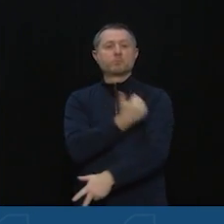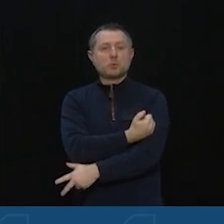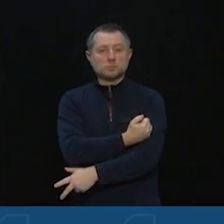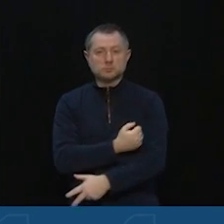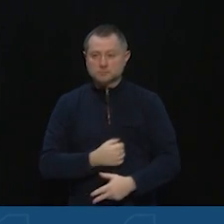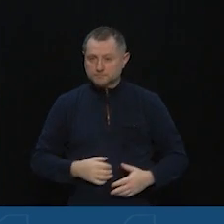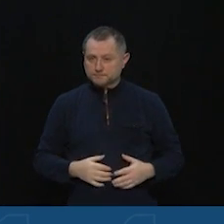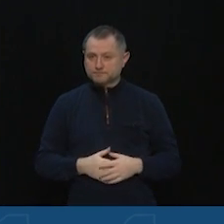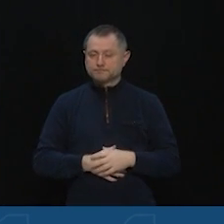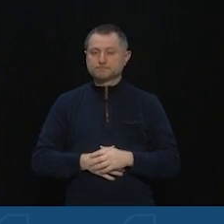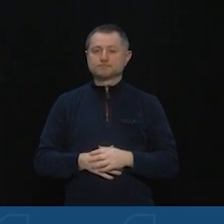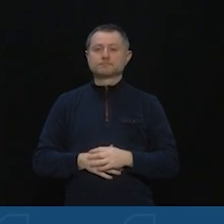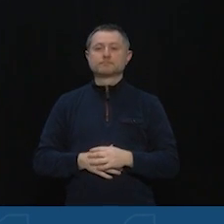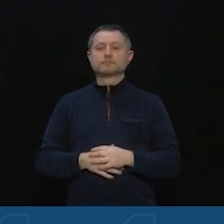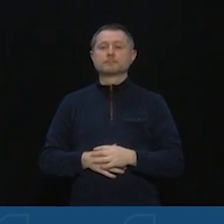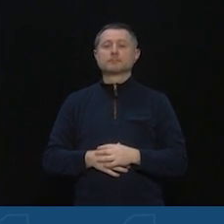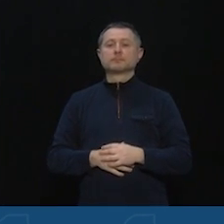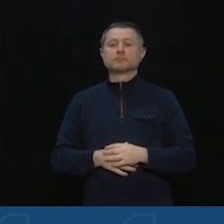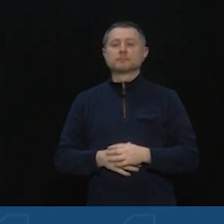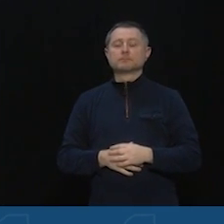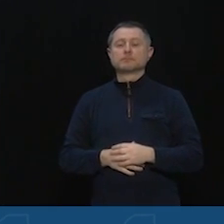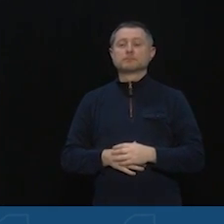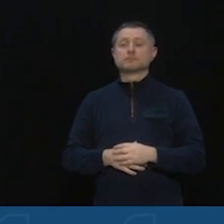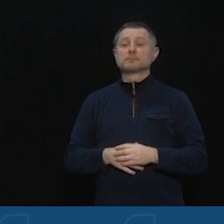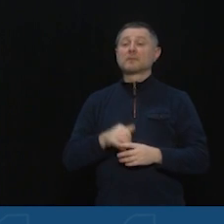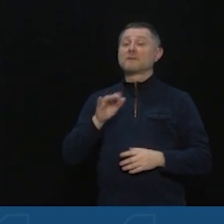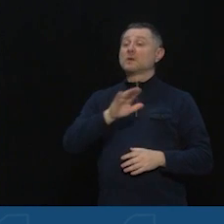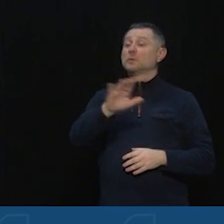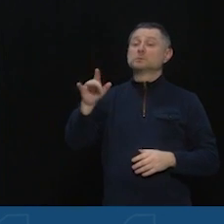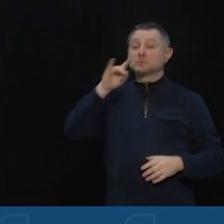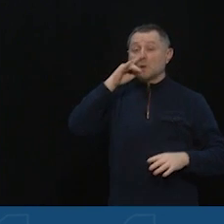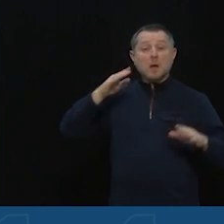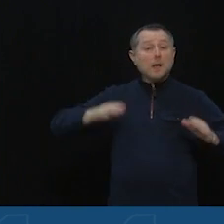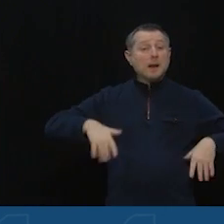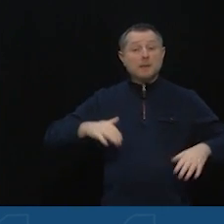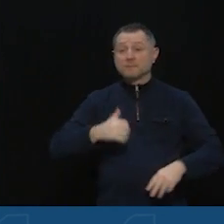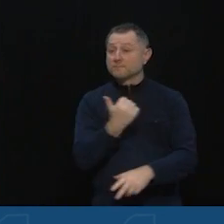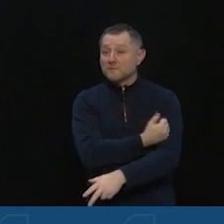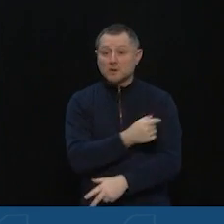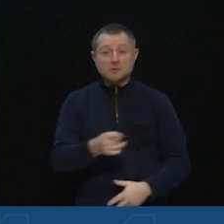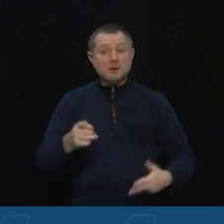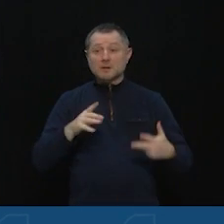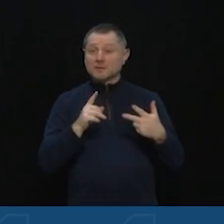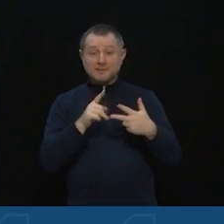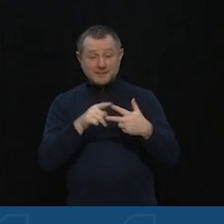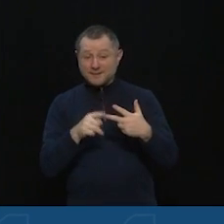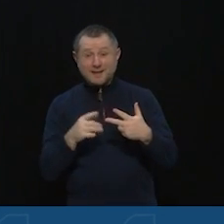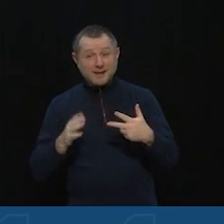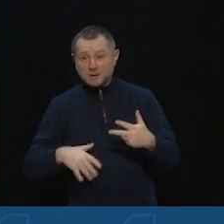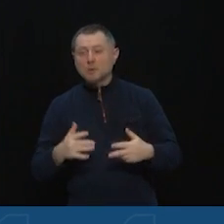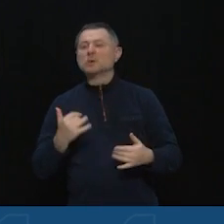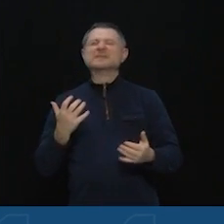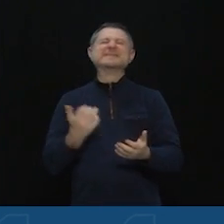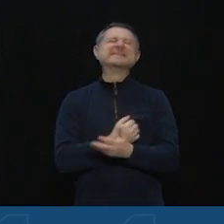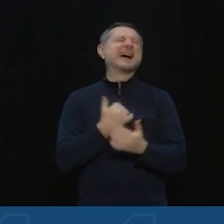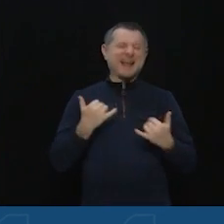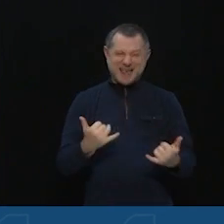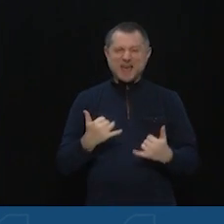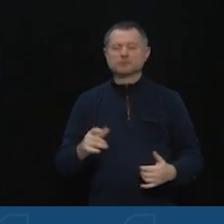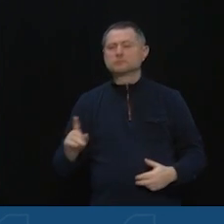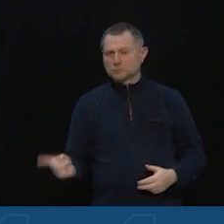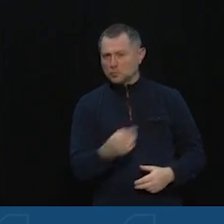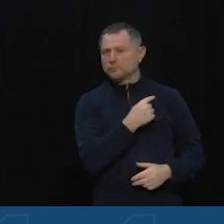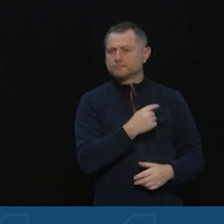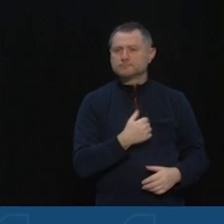unboosted. And if your child has not gotten vaccinated or boosted, now is a time that you should really